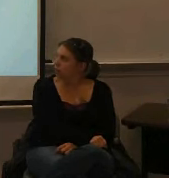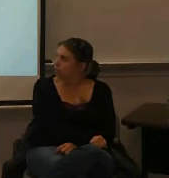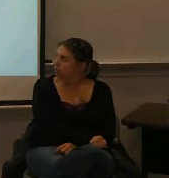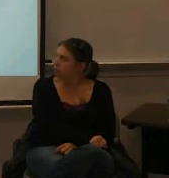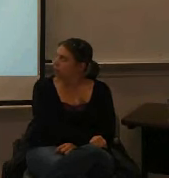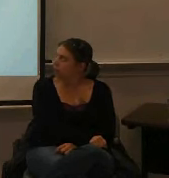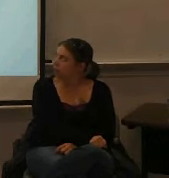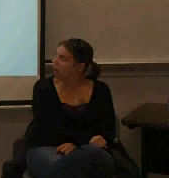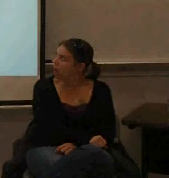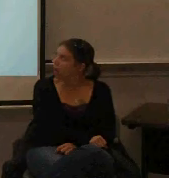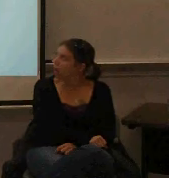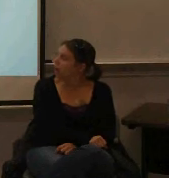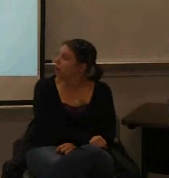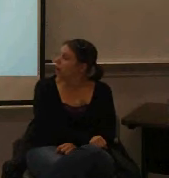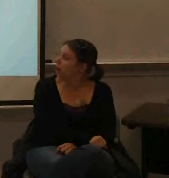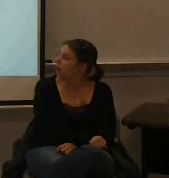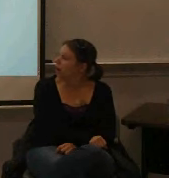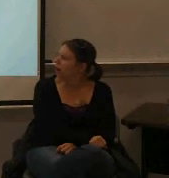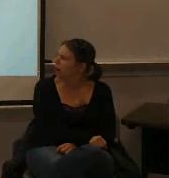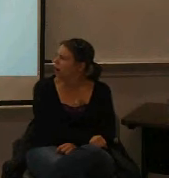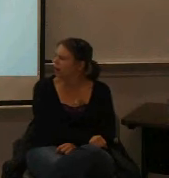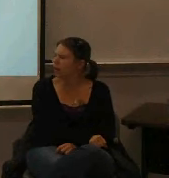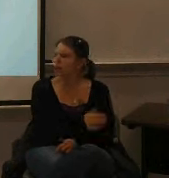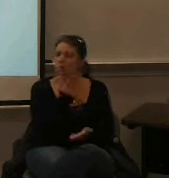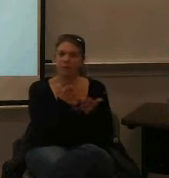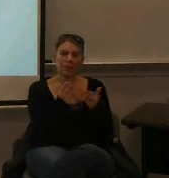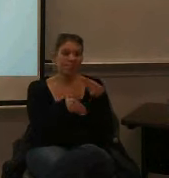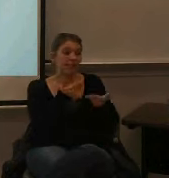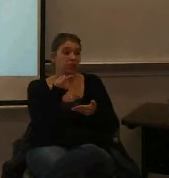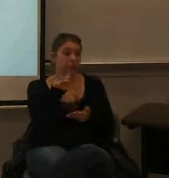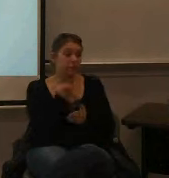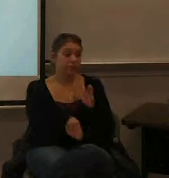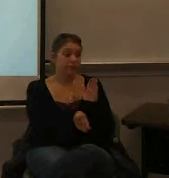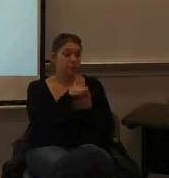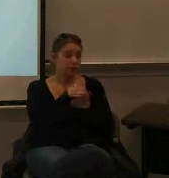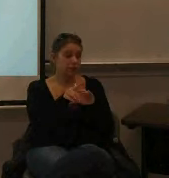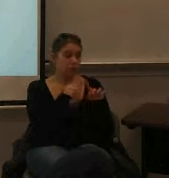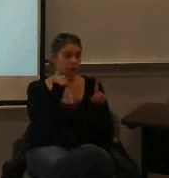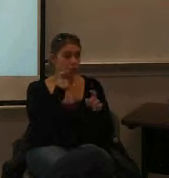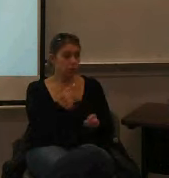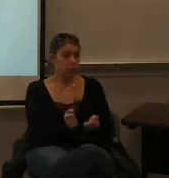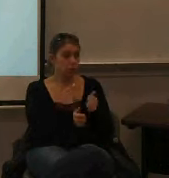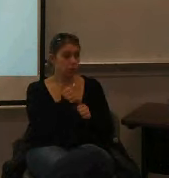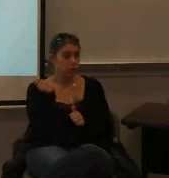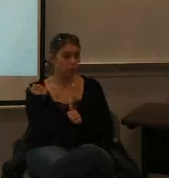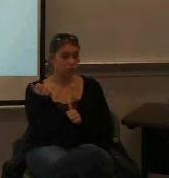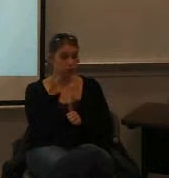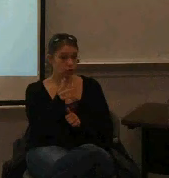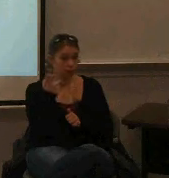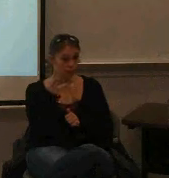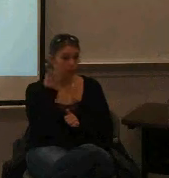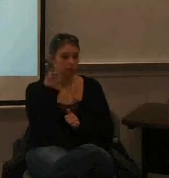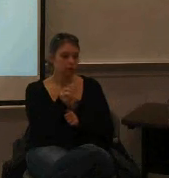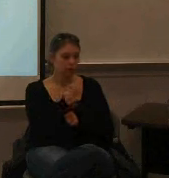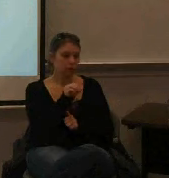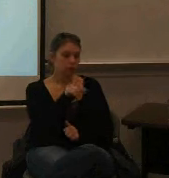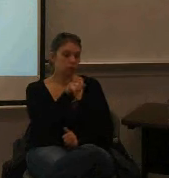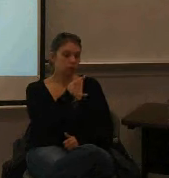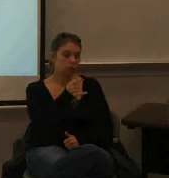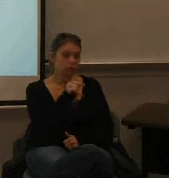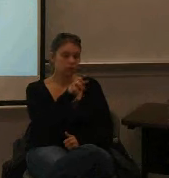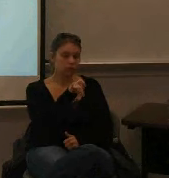So it may be that eventually they'll fill, but for most all of their history, they'll end up being